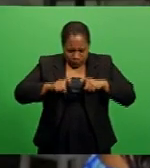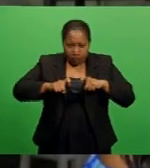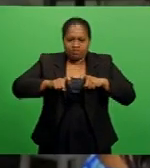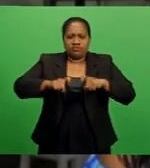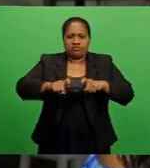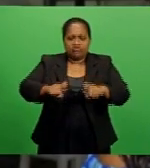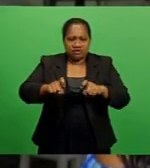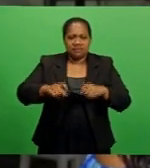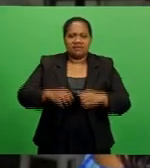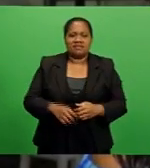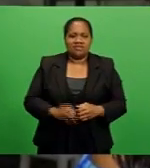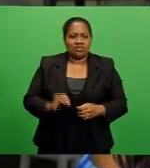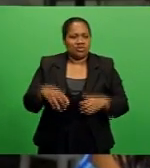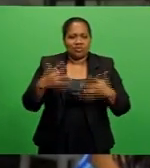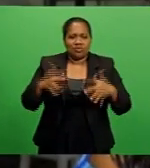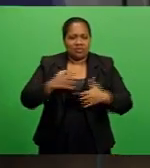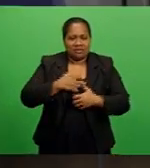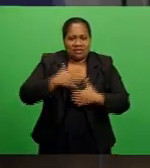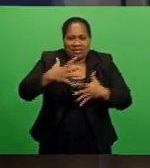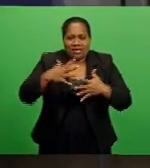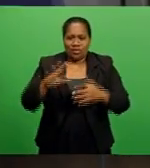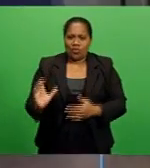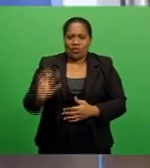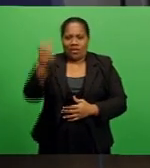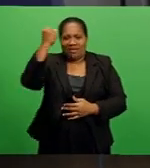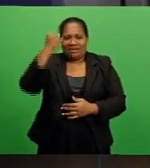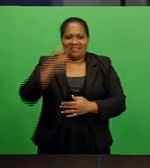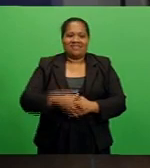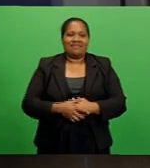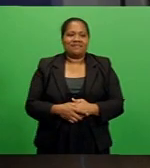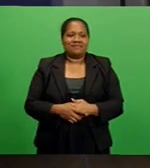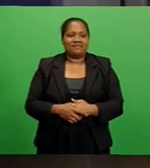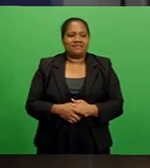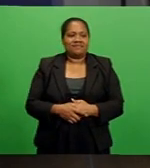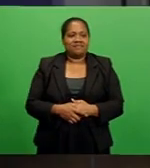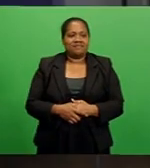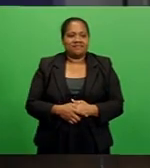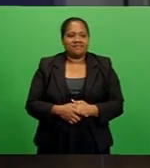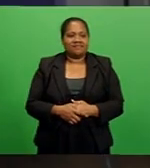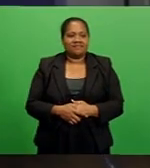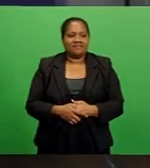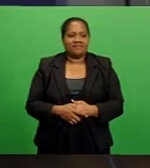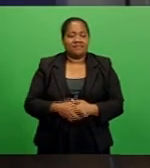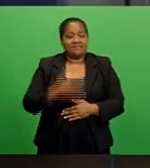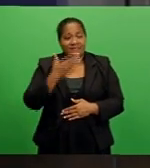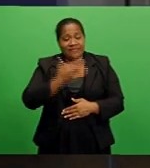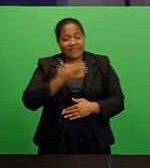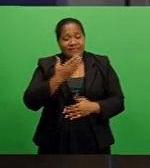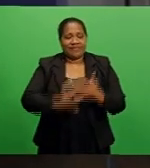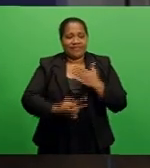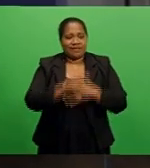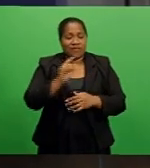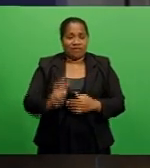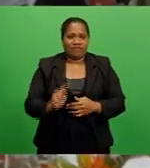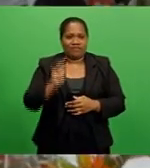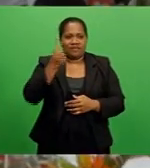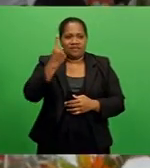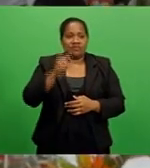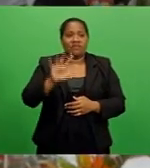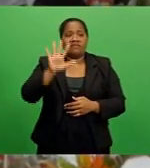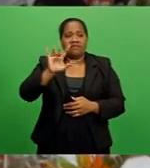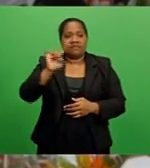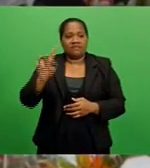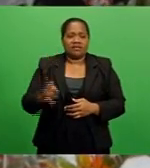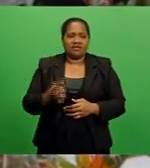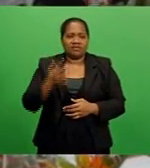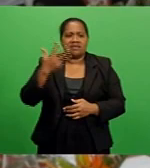really amazing just to win the whole event. In her own grade, Keisha finished first with